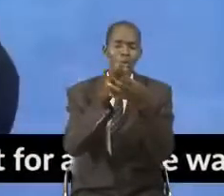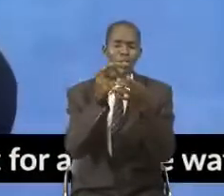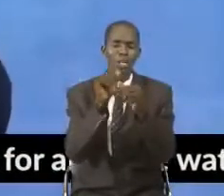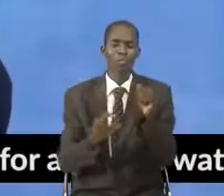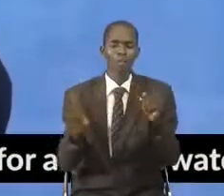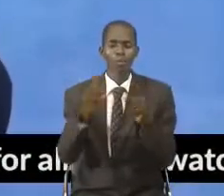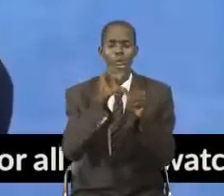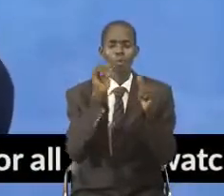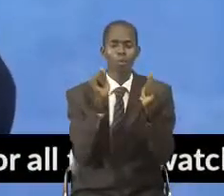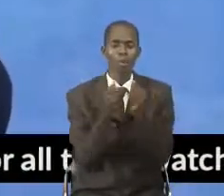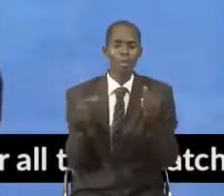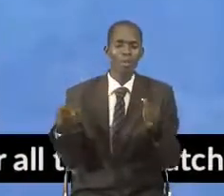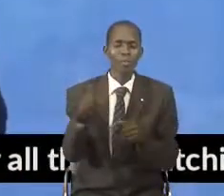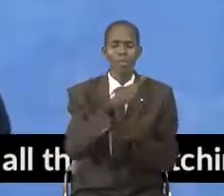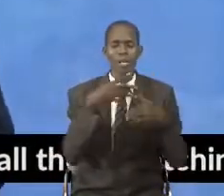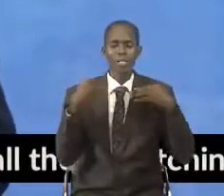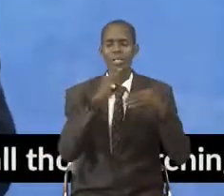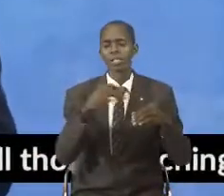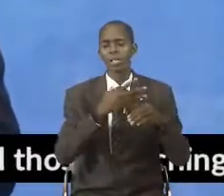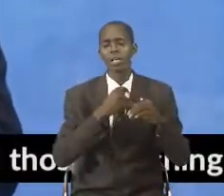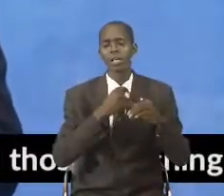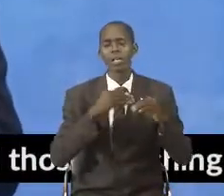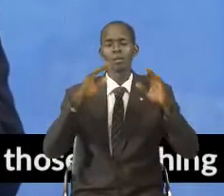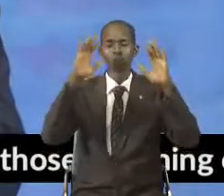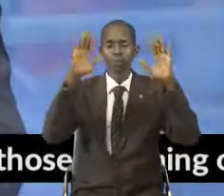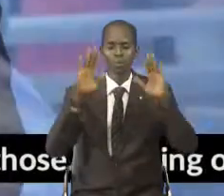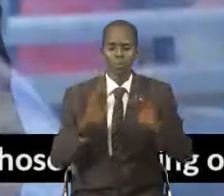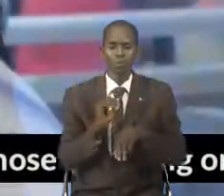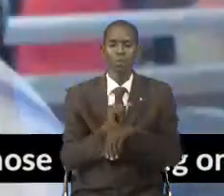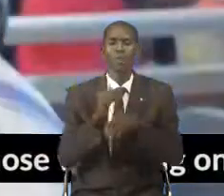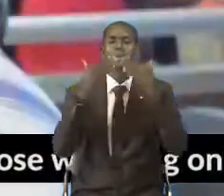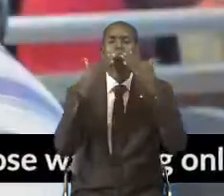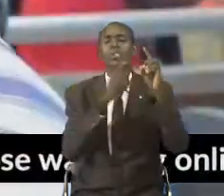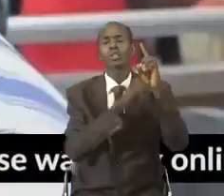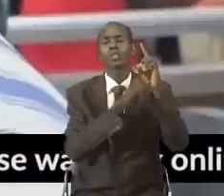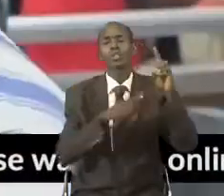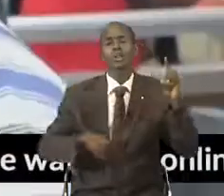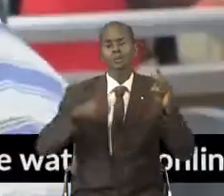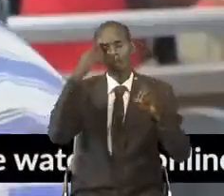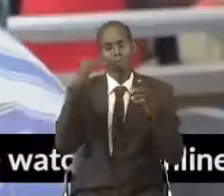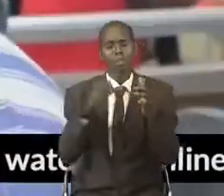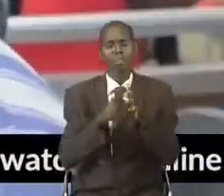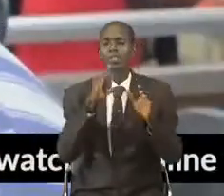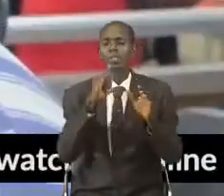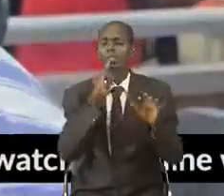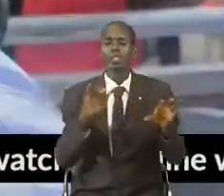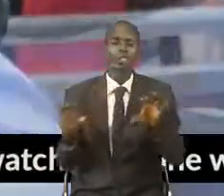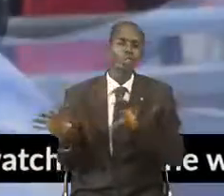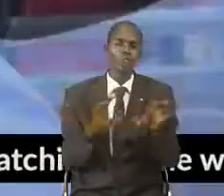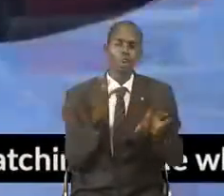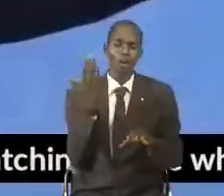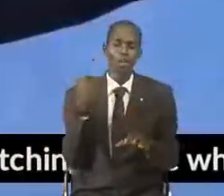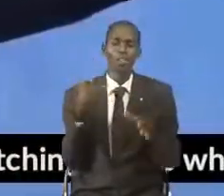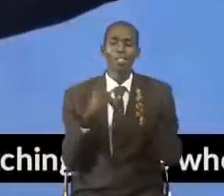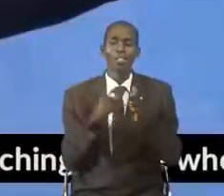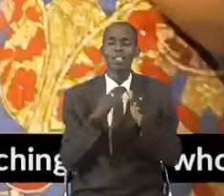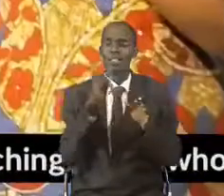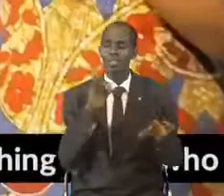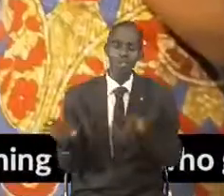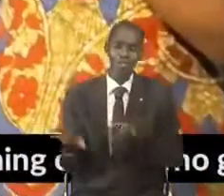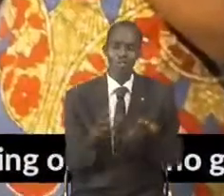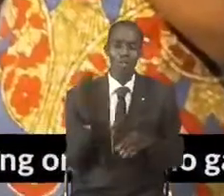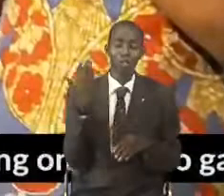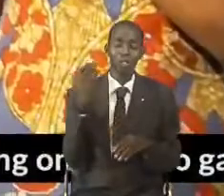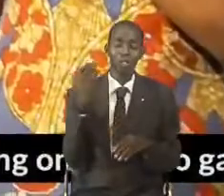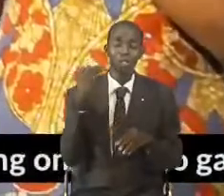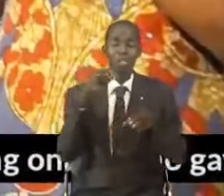Everywhere there is connection, connect everyone with their healing and miracle. Thank you, Lord, because I know it's